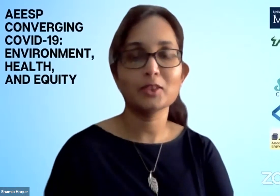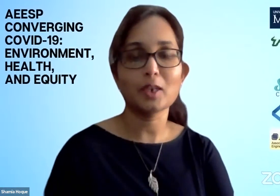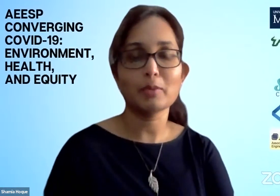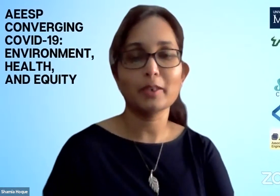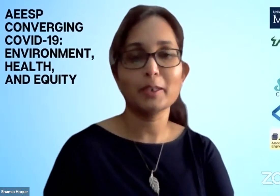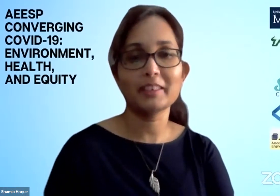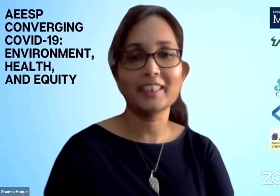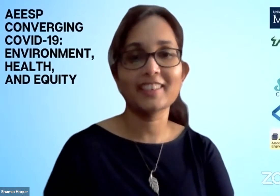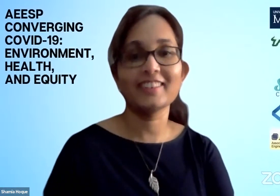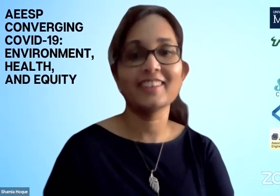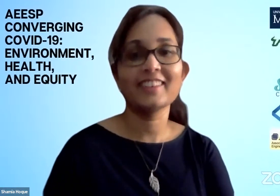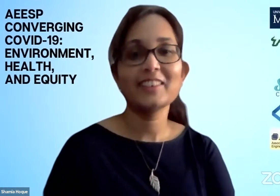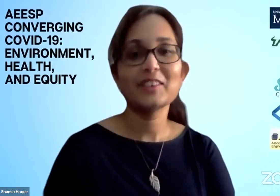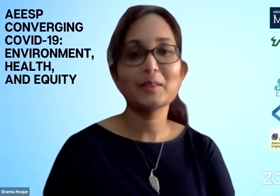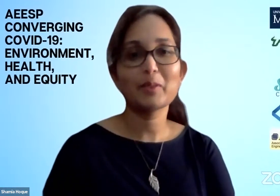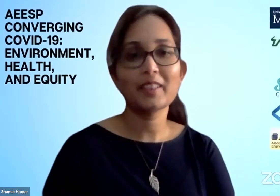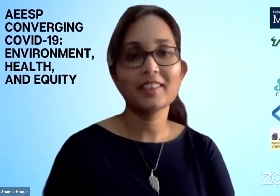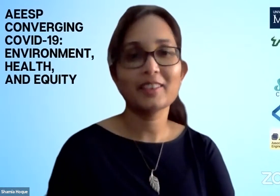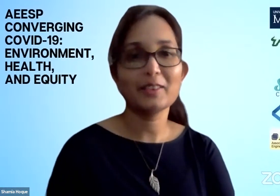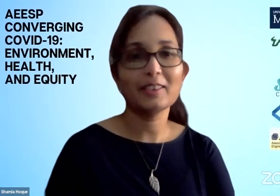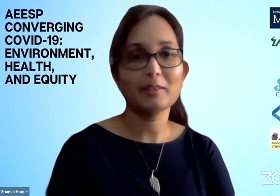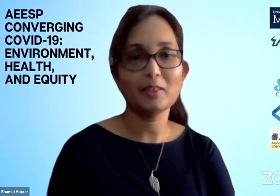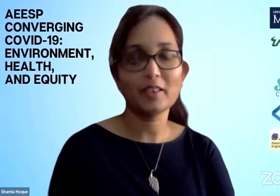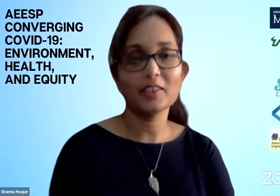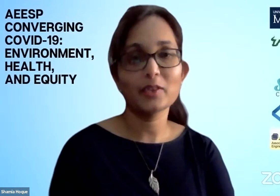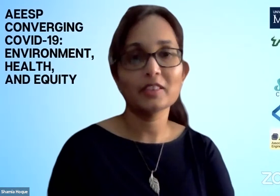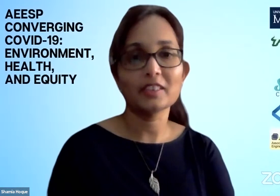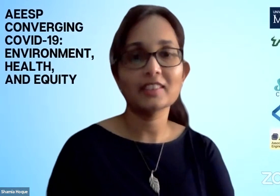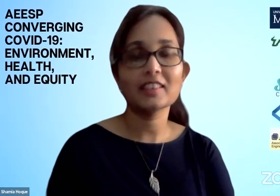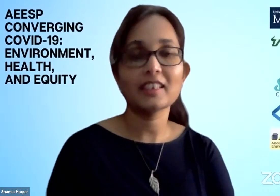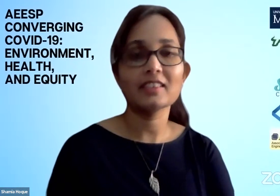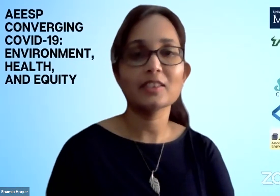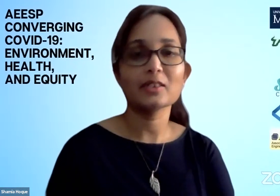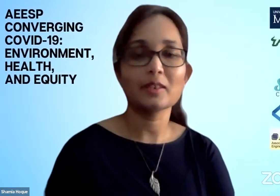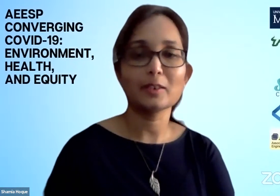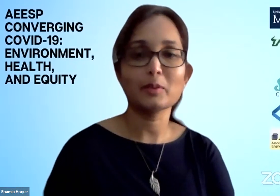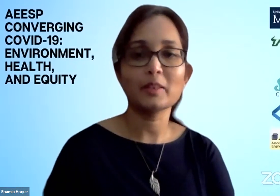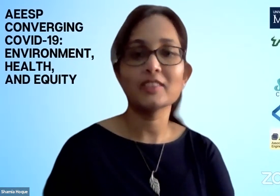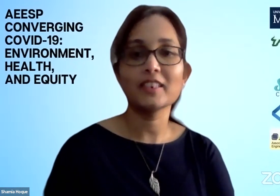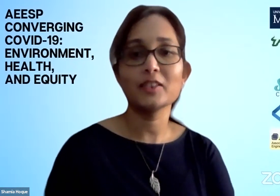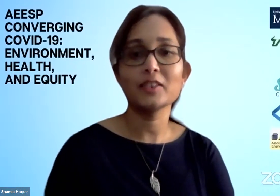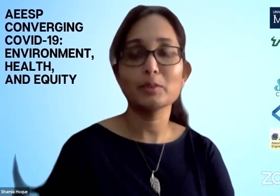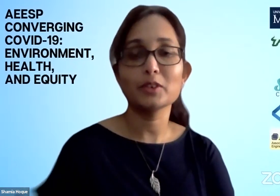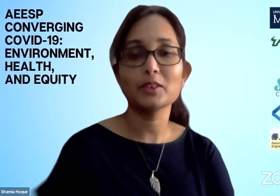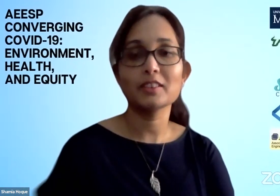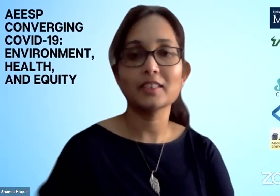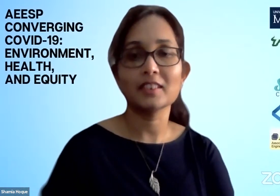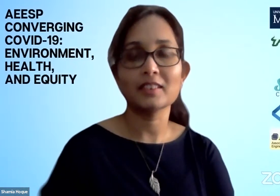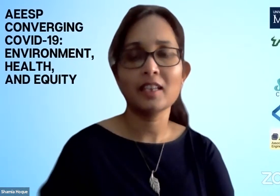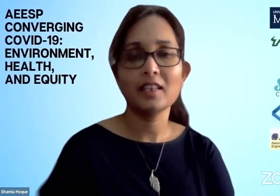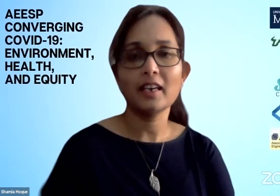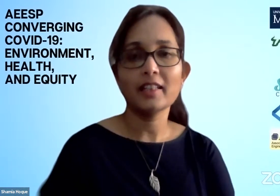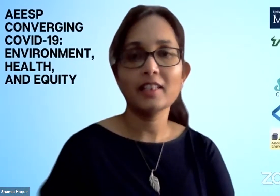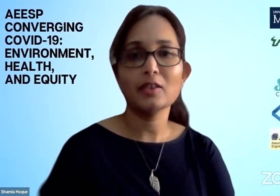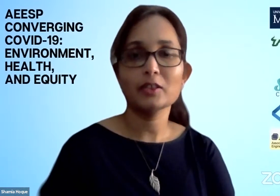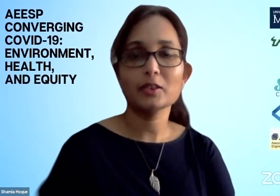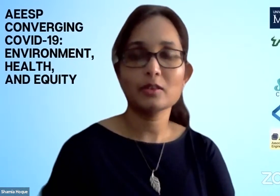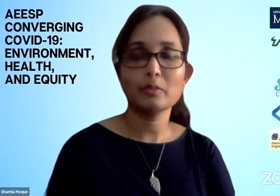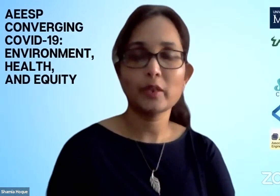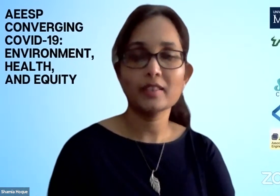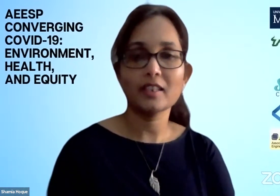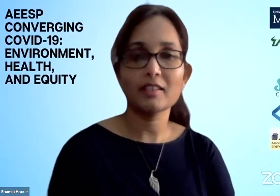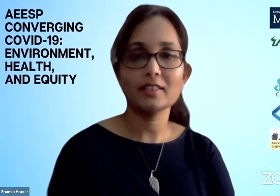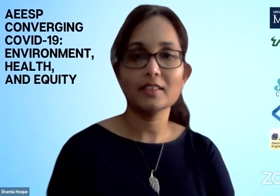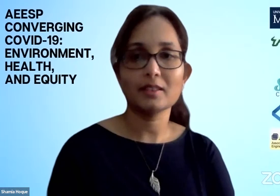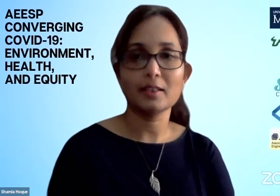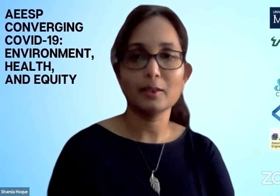you stop talking about jargon to the point that the audience won't understand. So it's really a good opportunity. And I think it